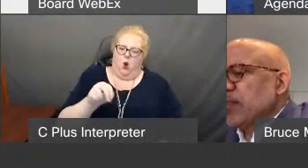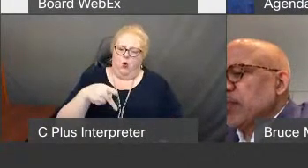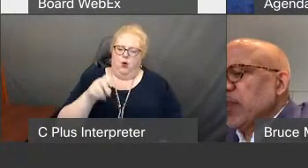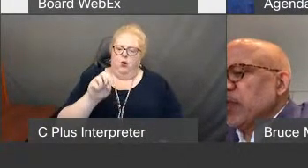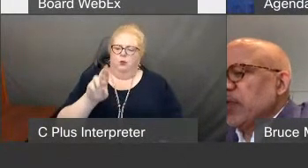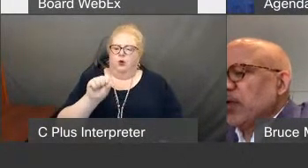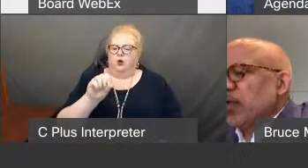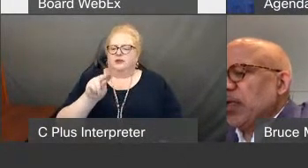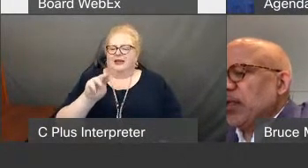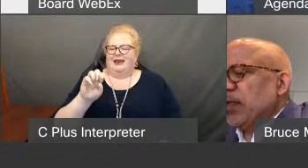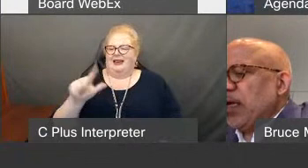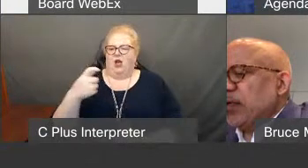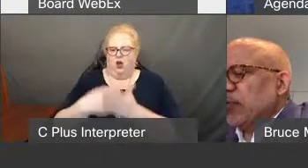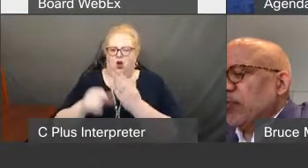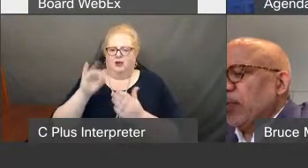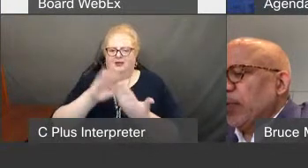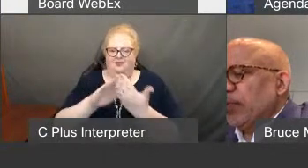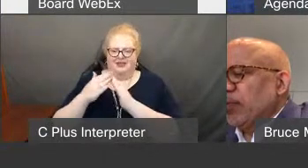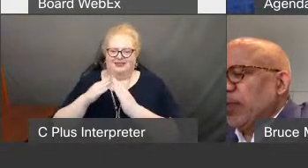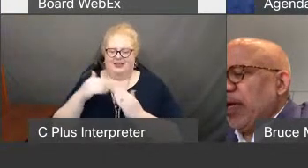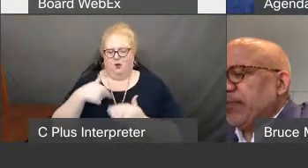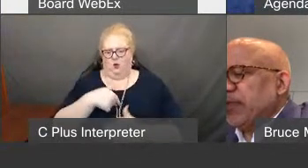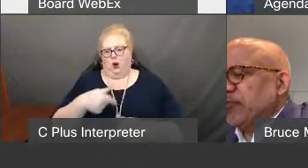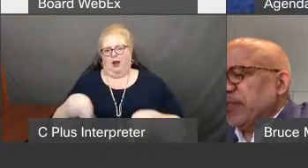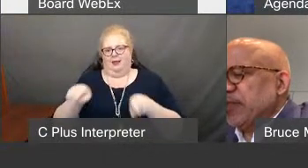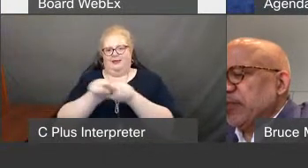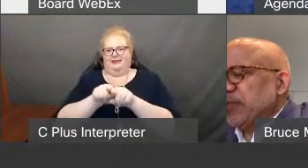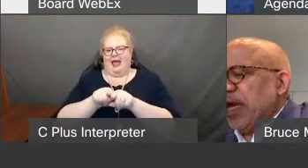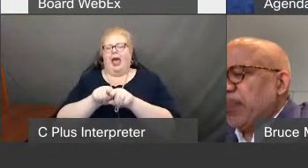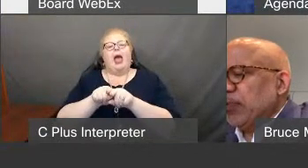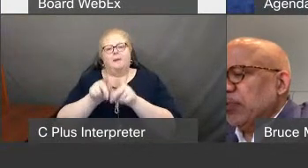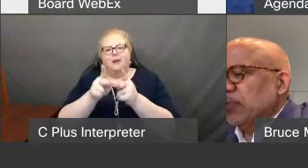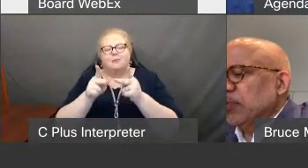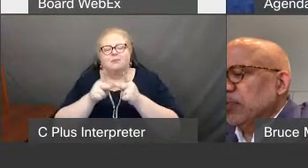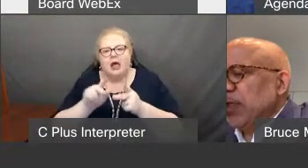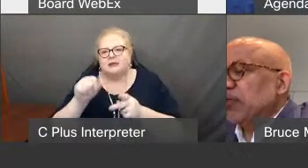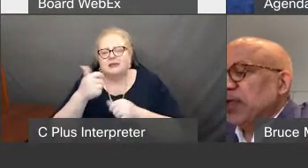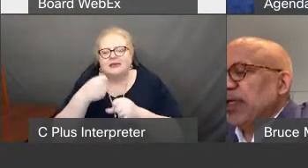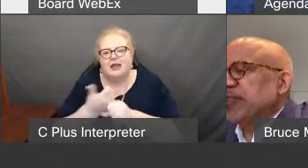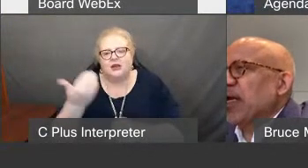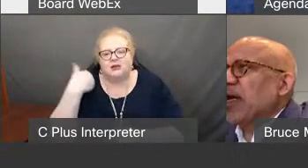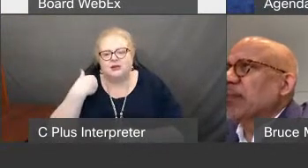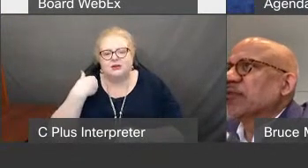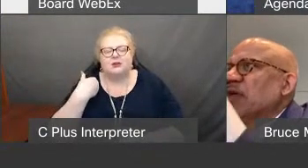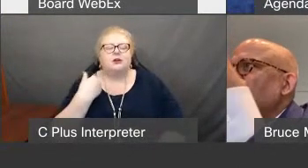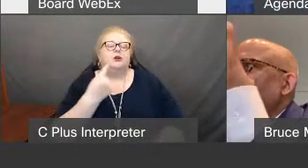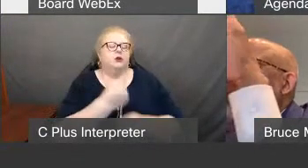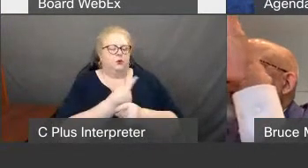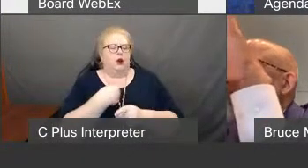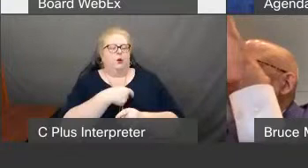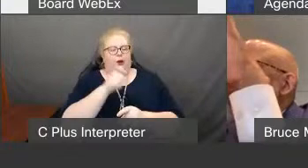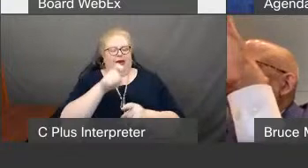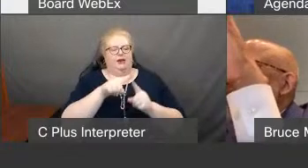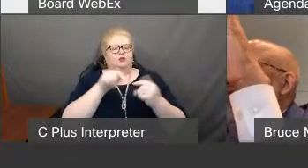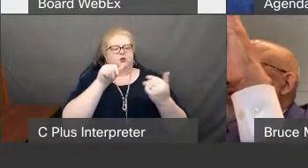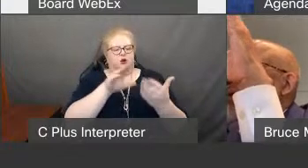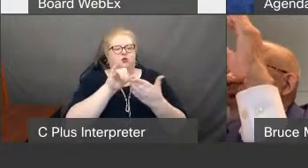years later. No, and I agree. We have to address those capital accreditation items.